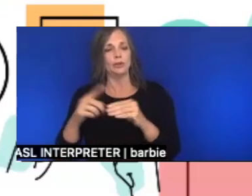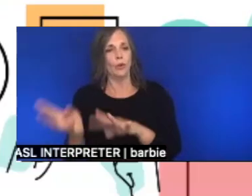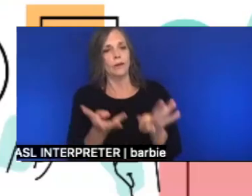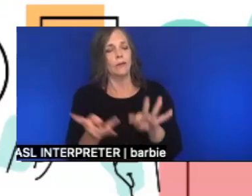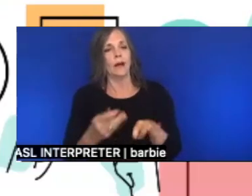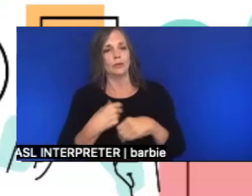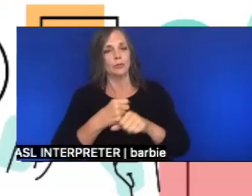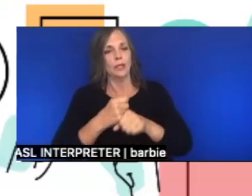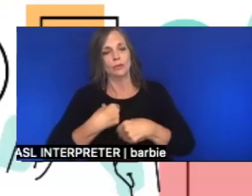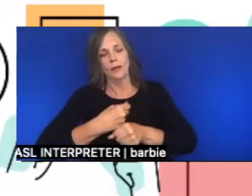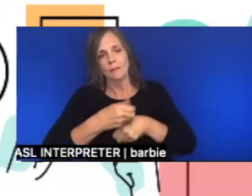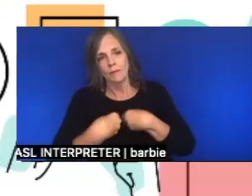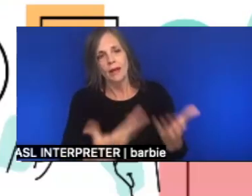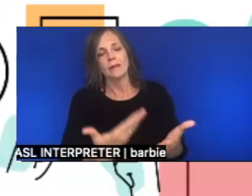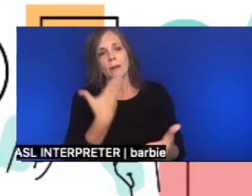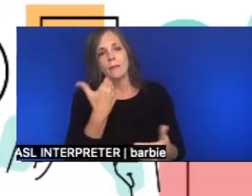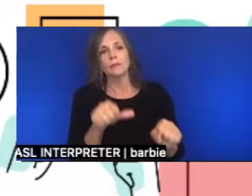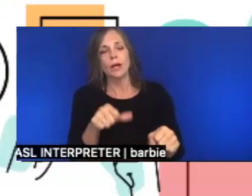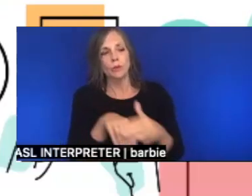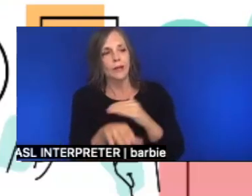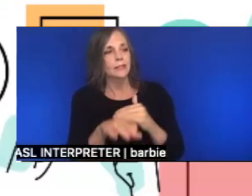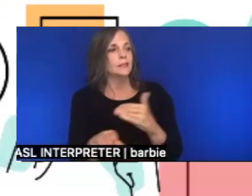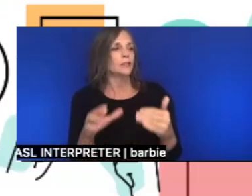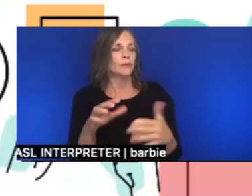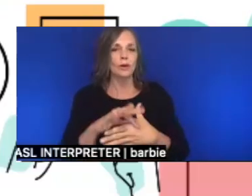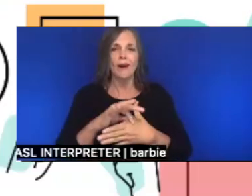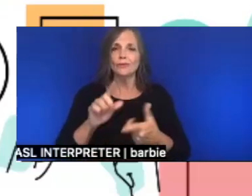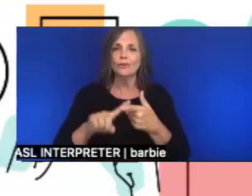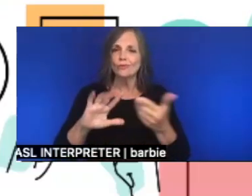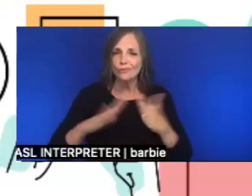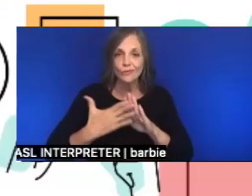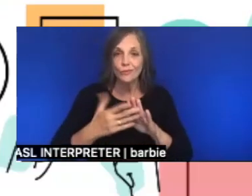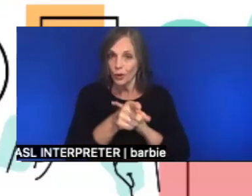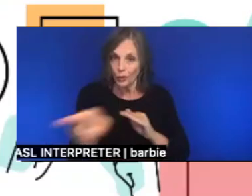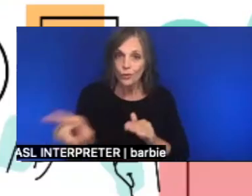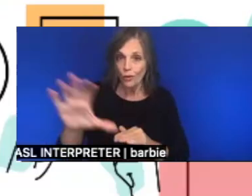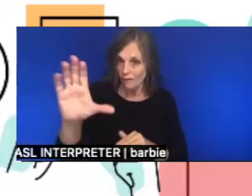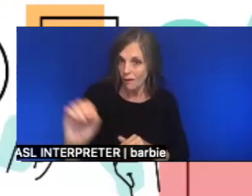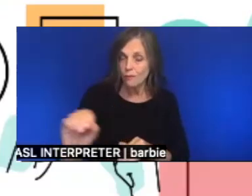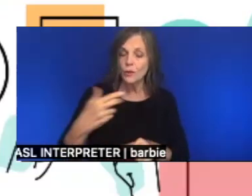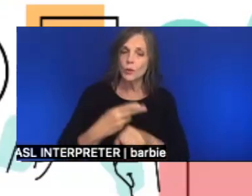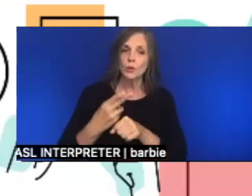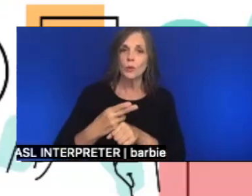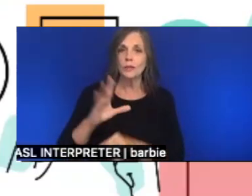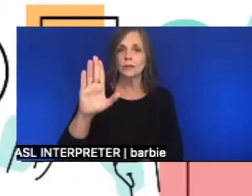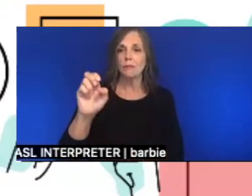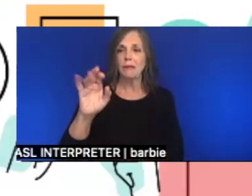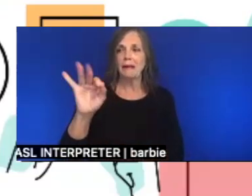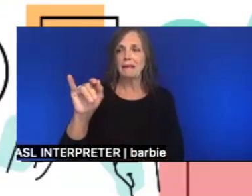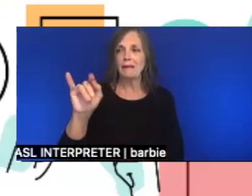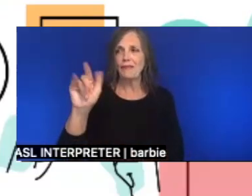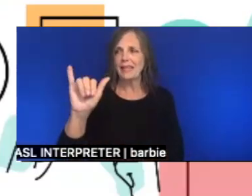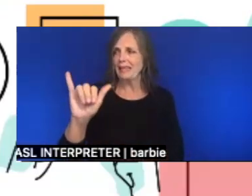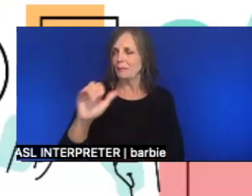best possible and accessible content to our community. If your company uses Benevity, and I might have really screwed that one up,